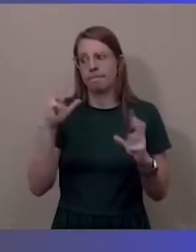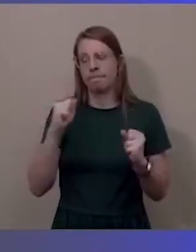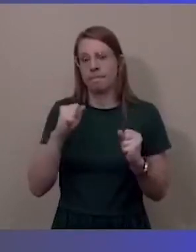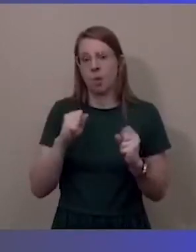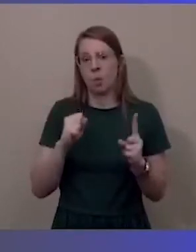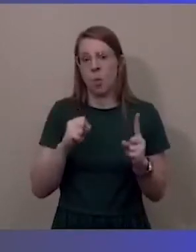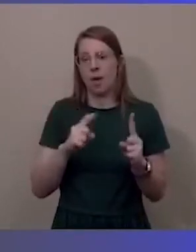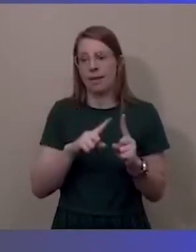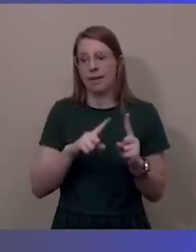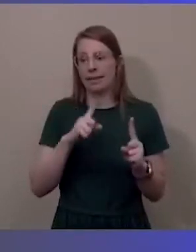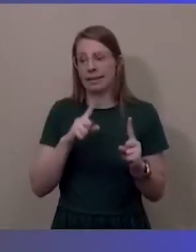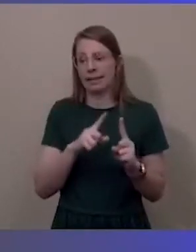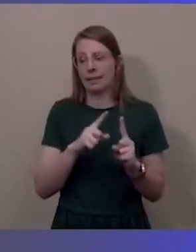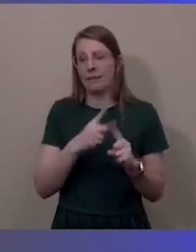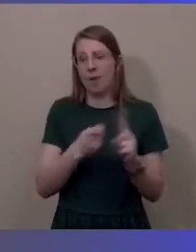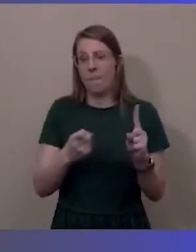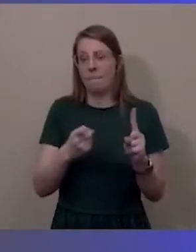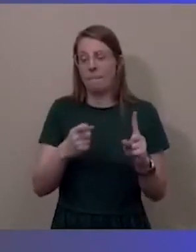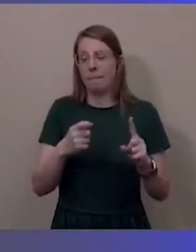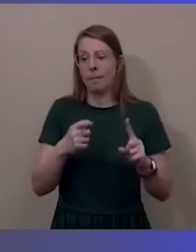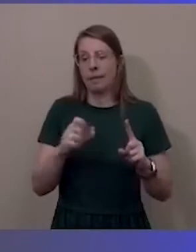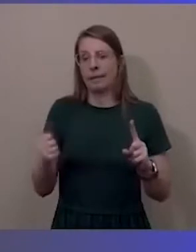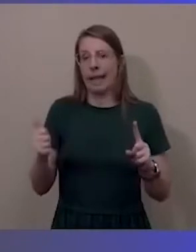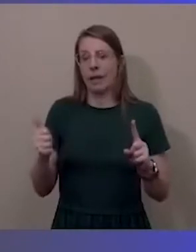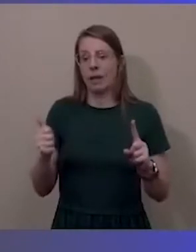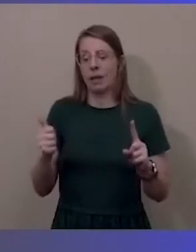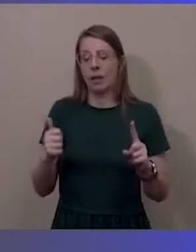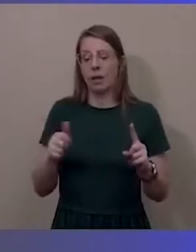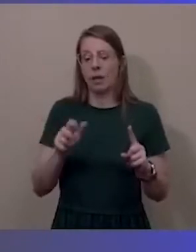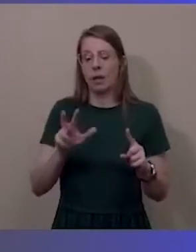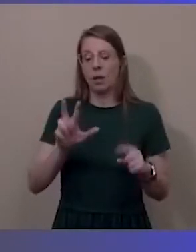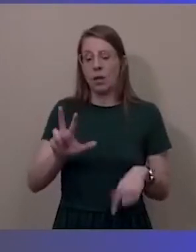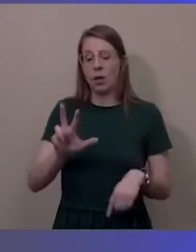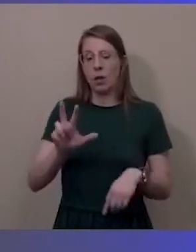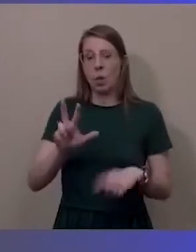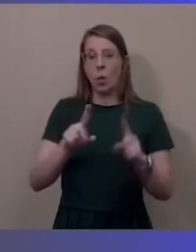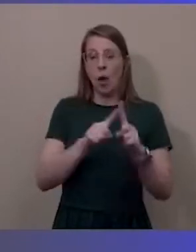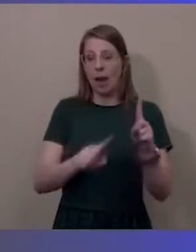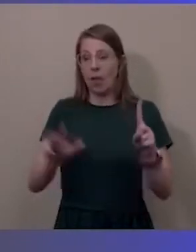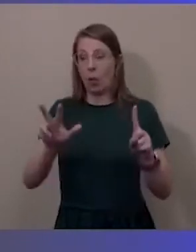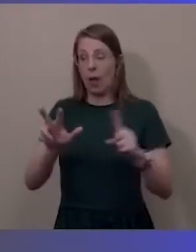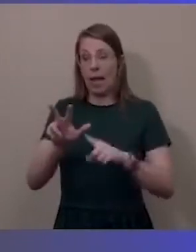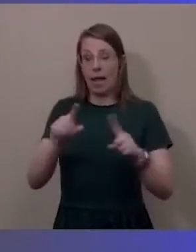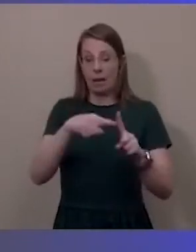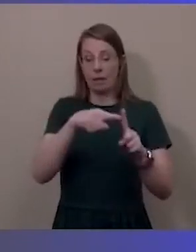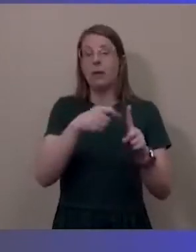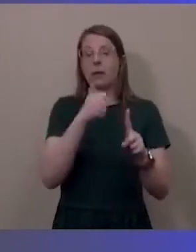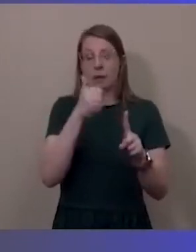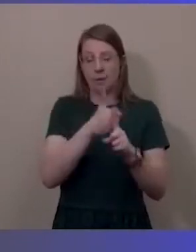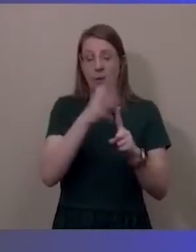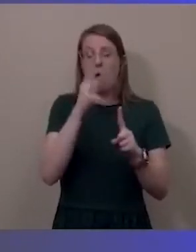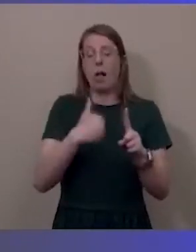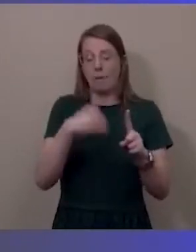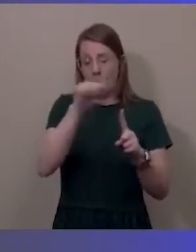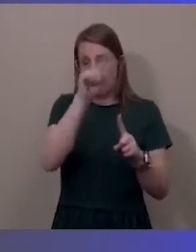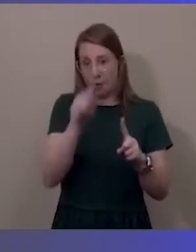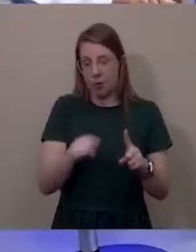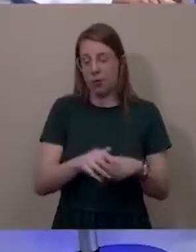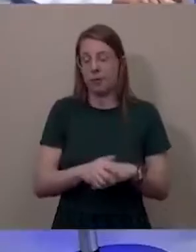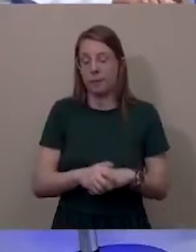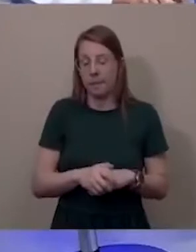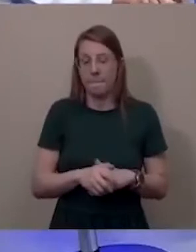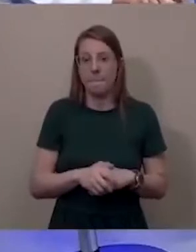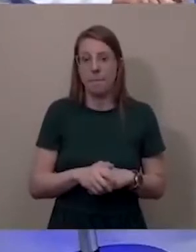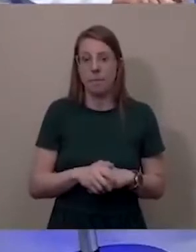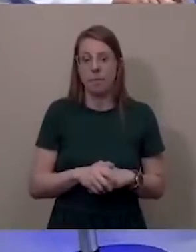over the age of 65, but it's 1 in 3 over the age of 85. And that's the fastest growing segment of the population. So that's why we're seeing this